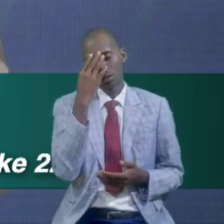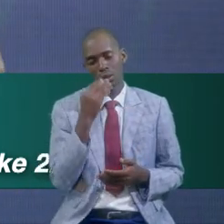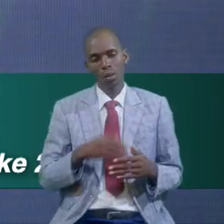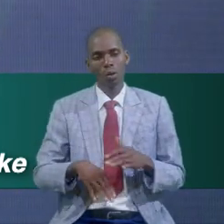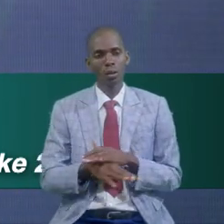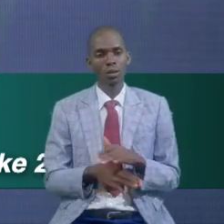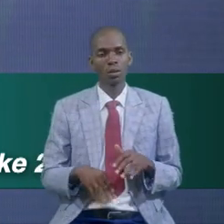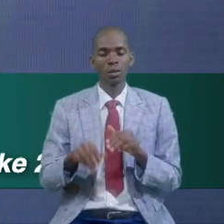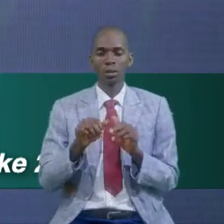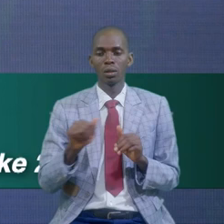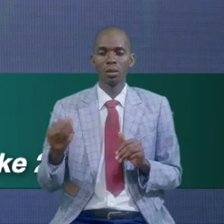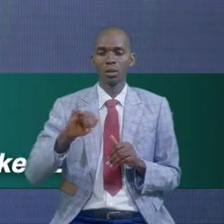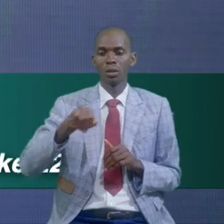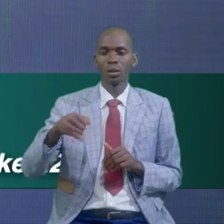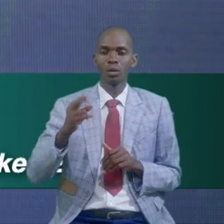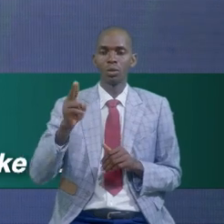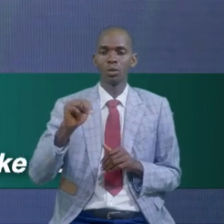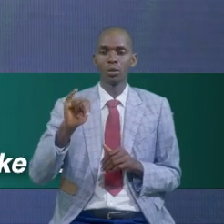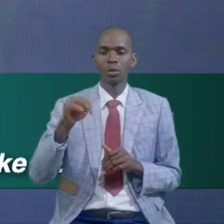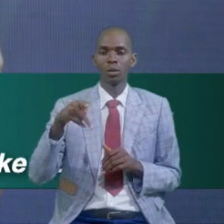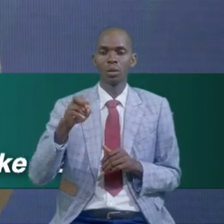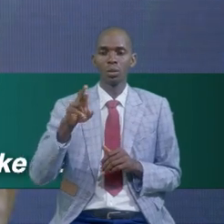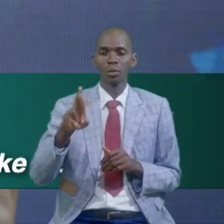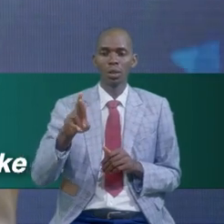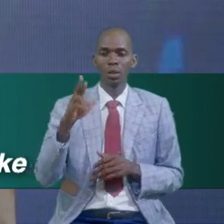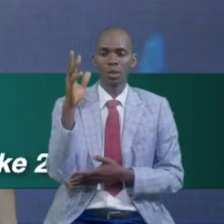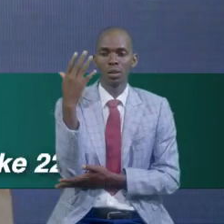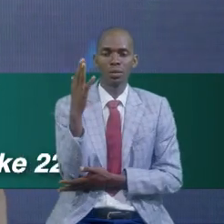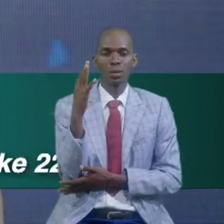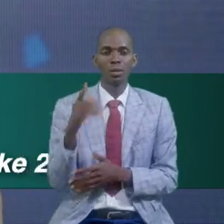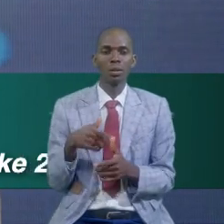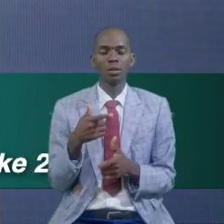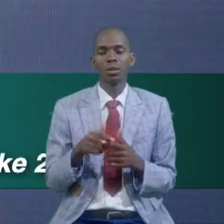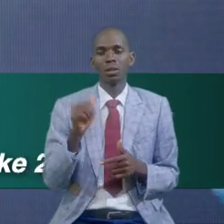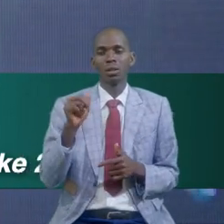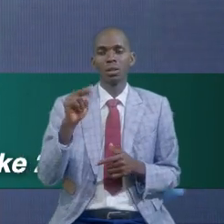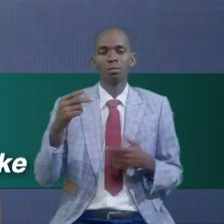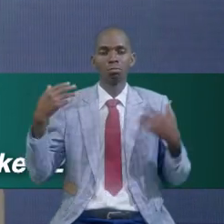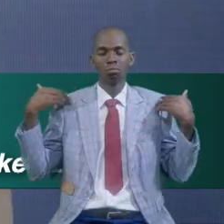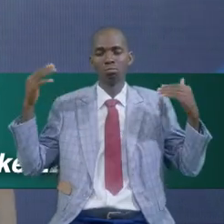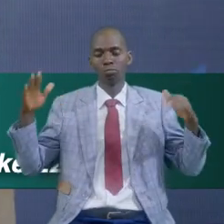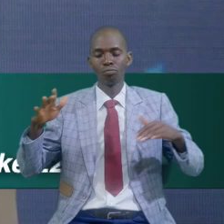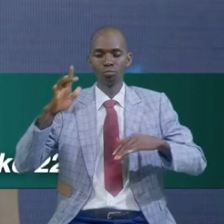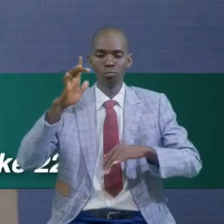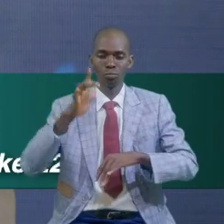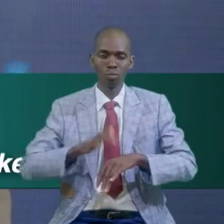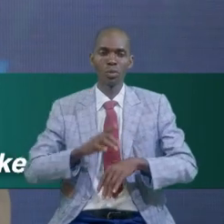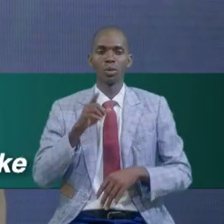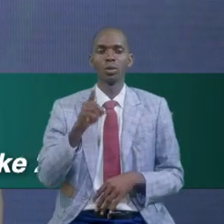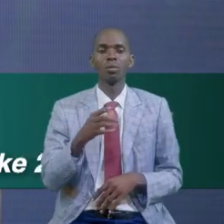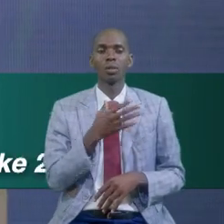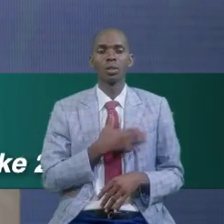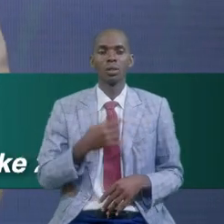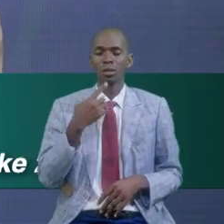tree, behold, then an angel touched him and said